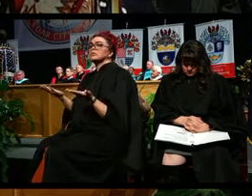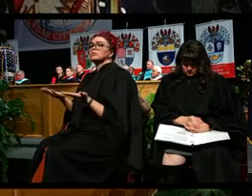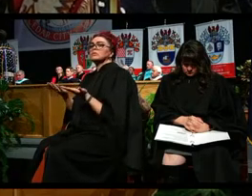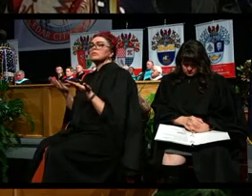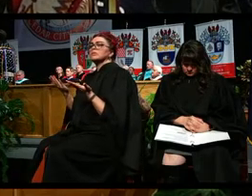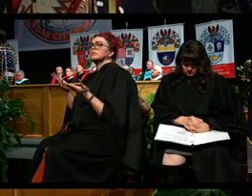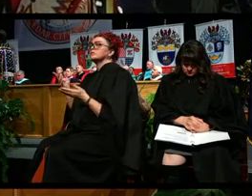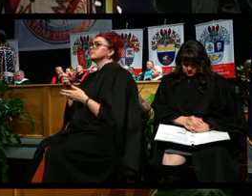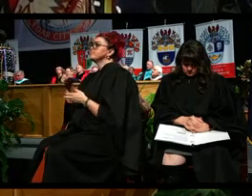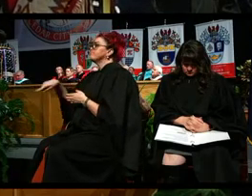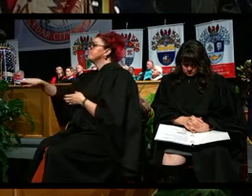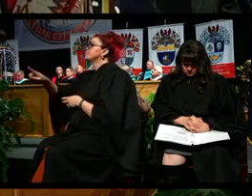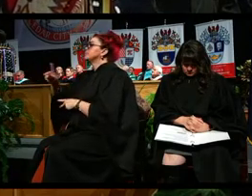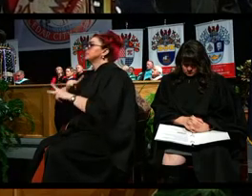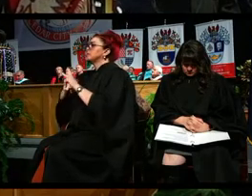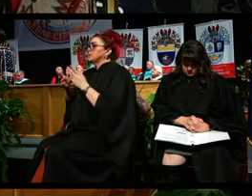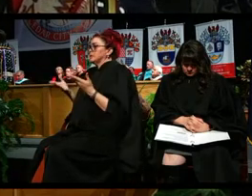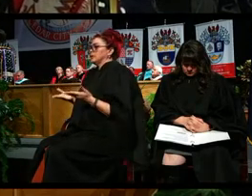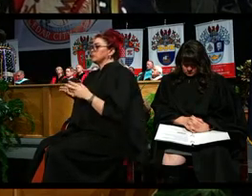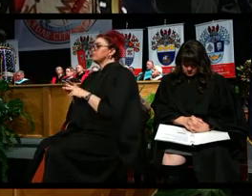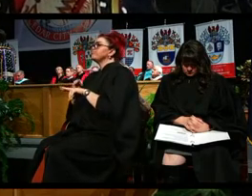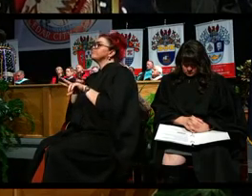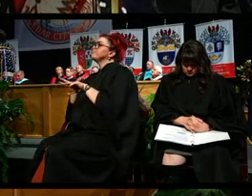that walk this campus.